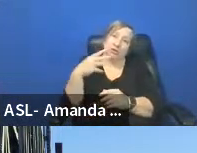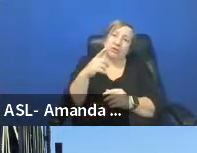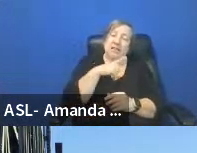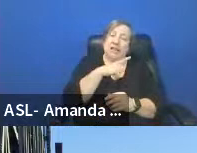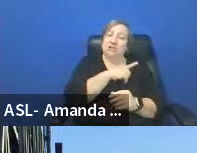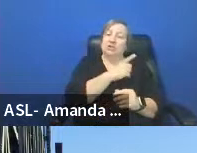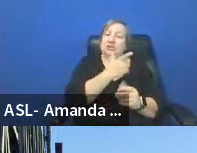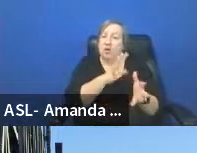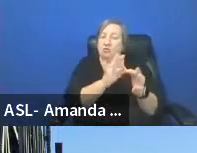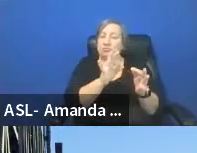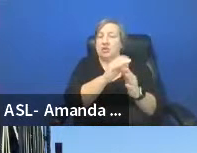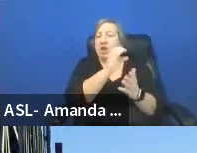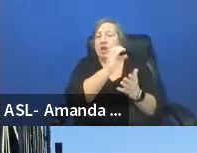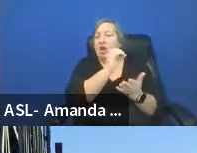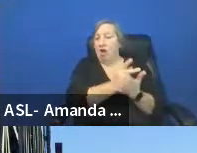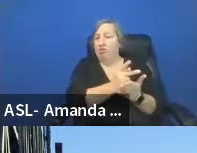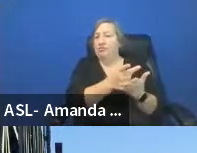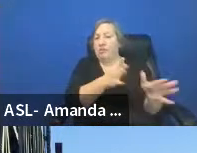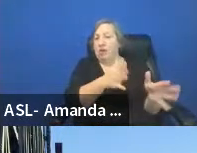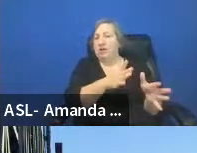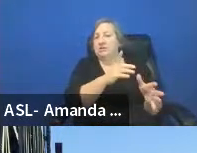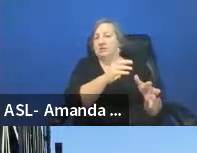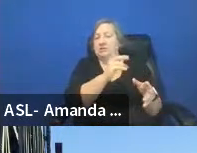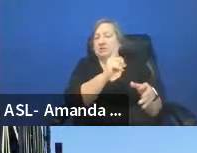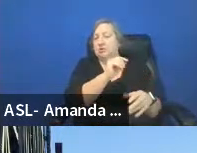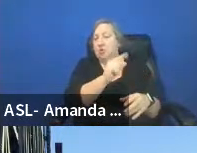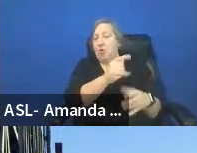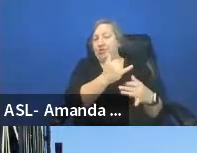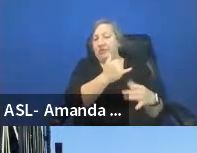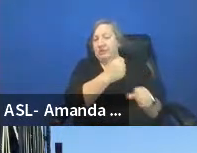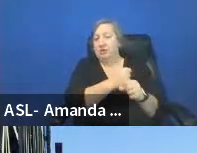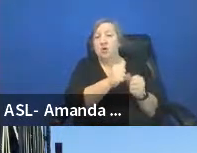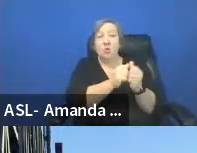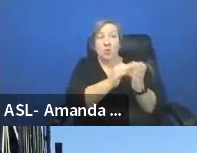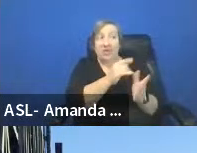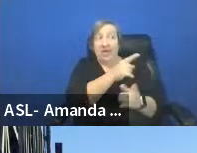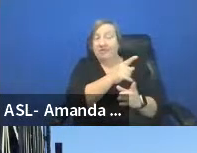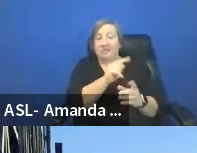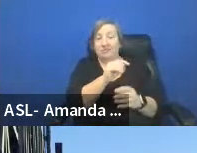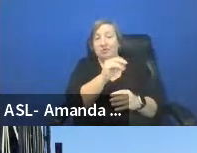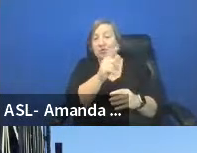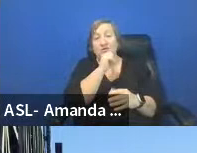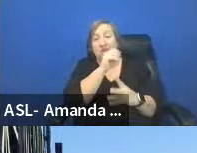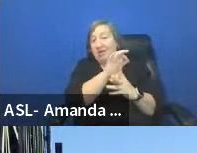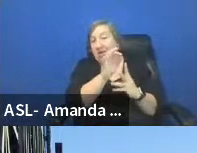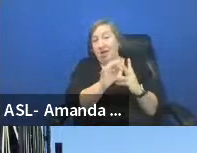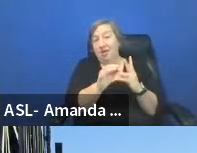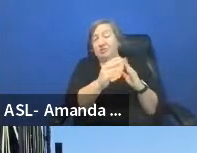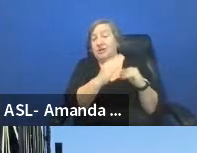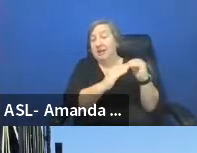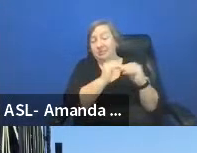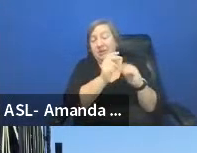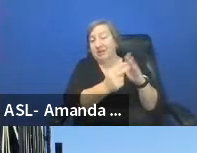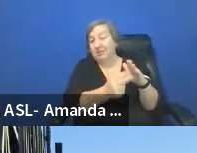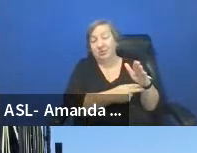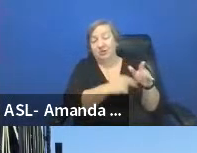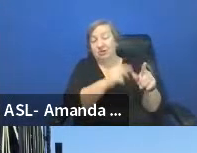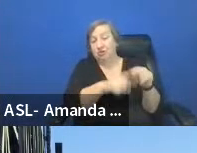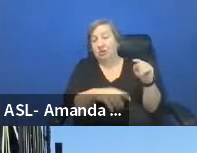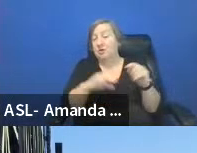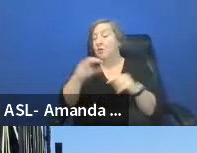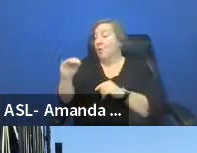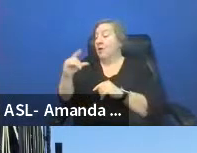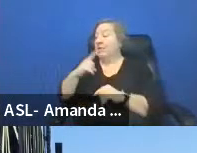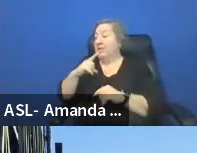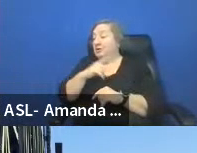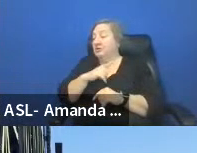this, they authorized tolling this year. So without them, tolling would not be an option, and building the bridge would not be an option. The Oregon legislature